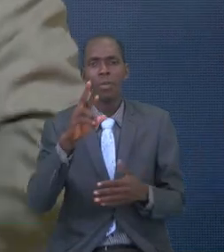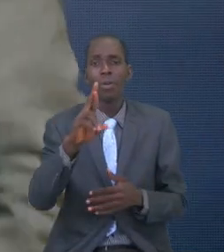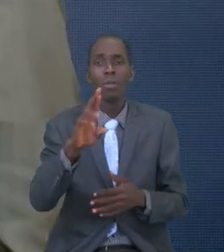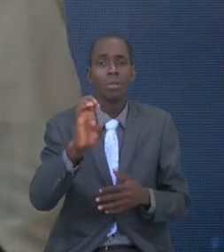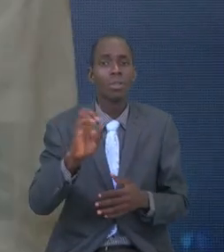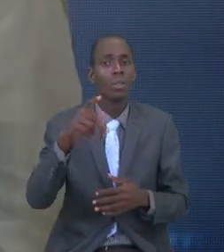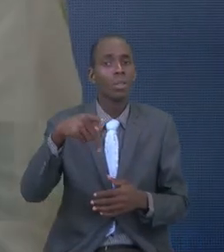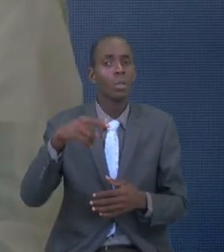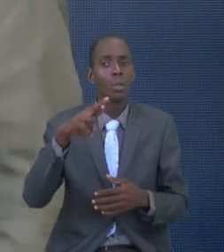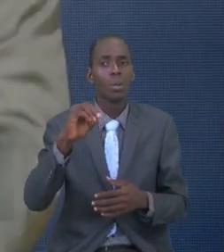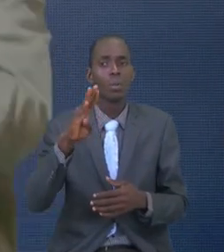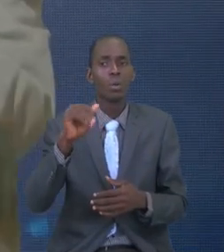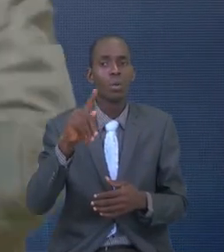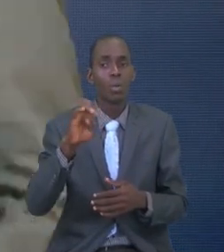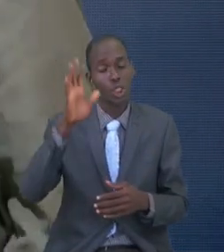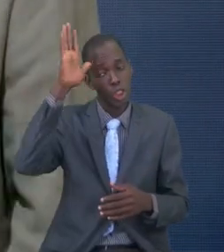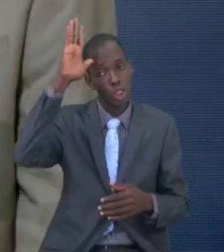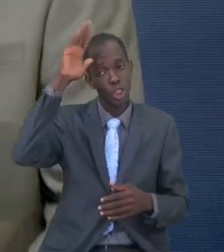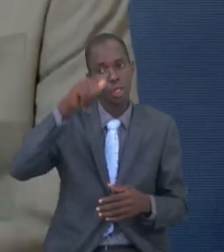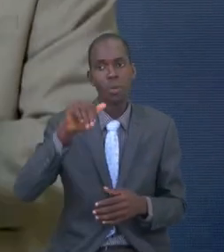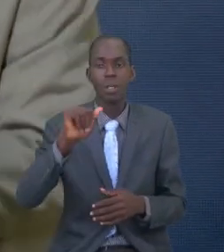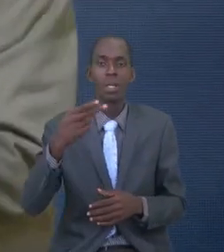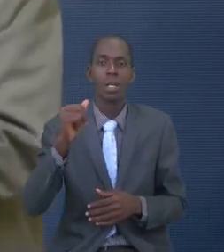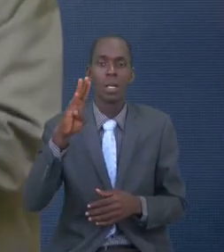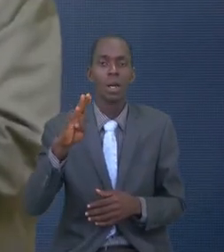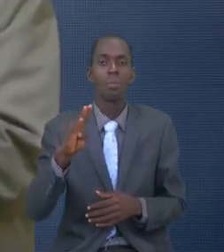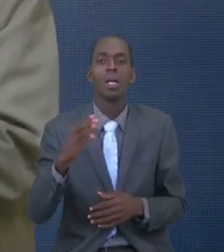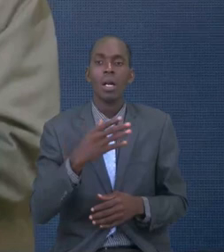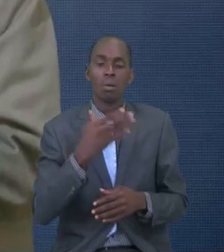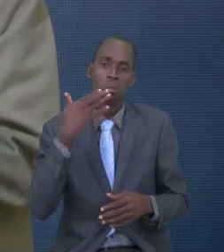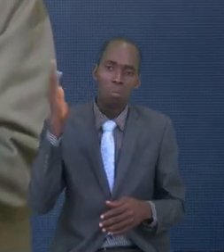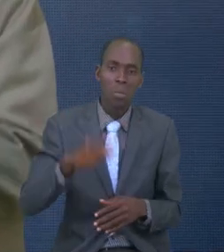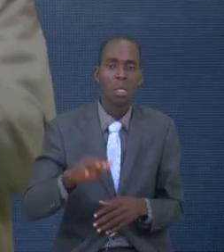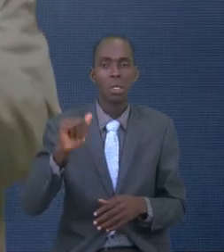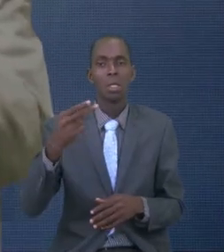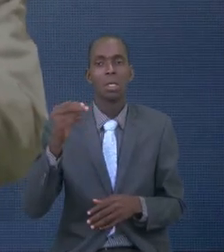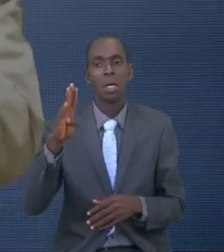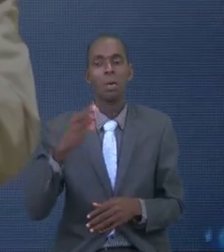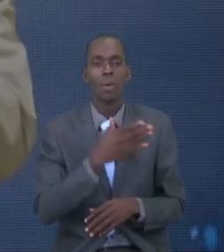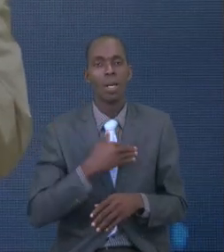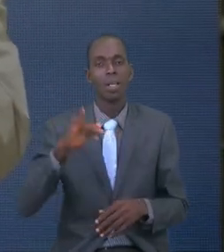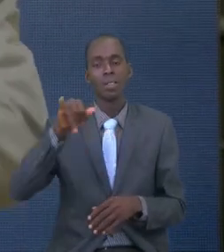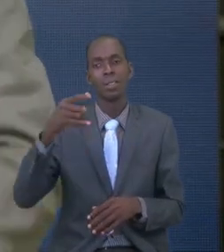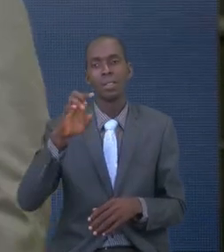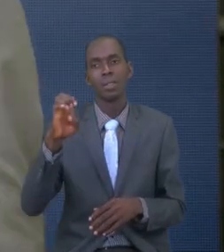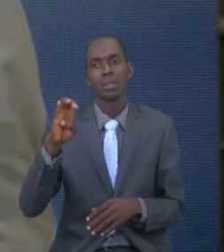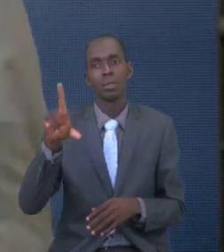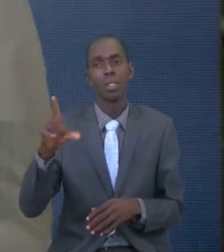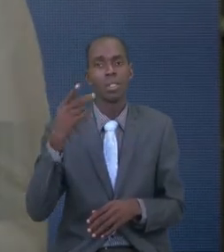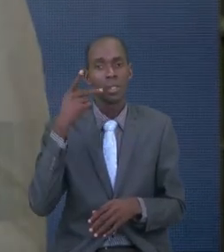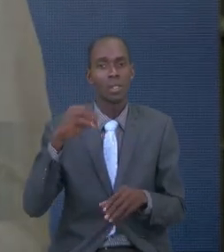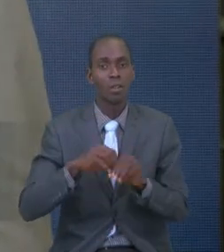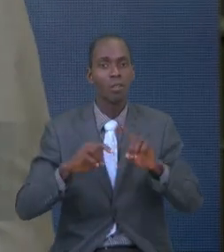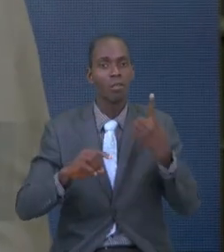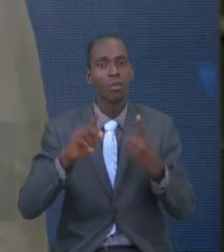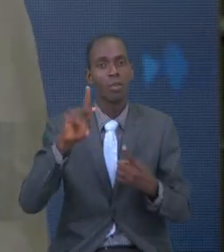Ahab and Jezebel. Look at verse 21. In verse 21, behold, I will bring